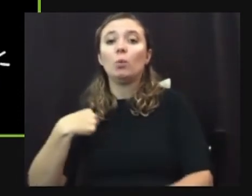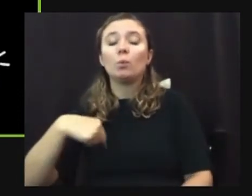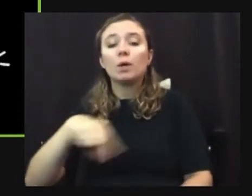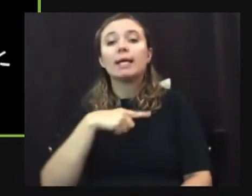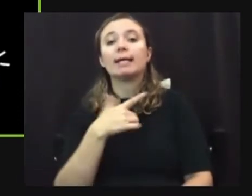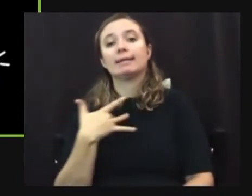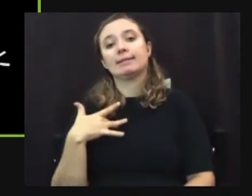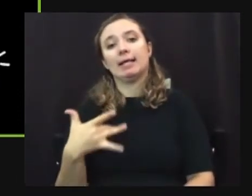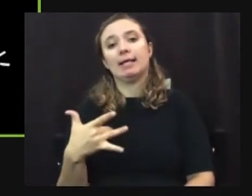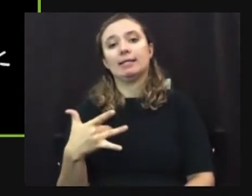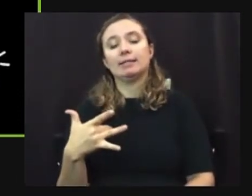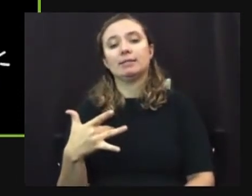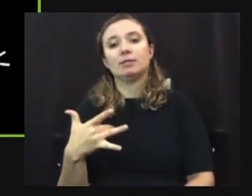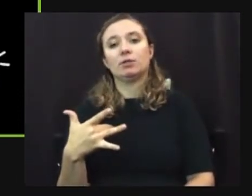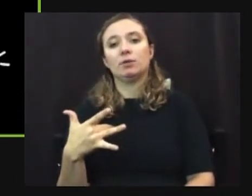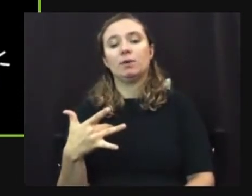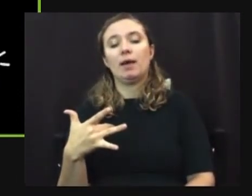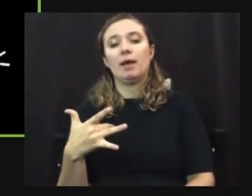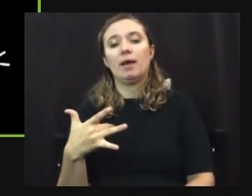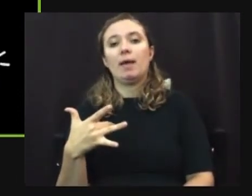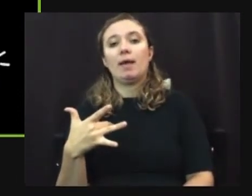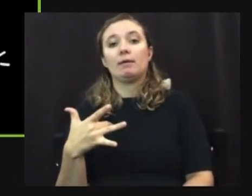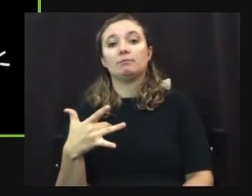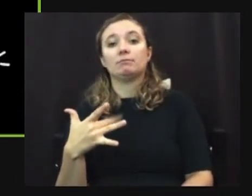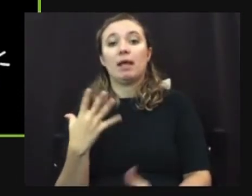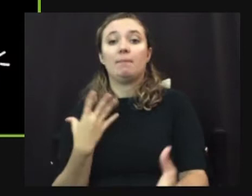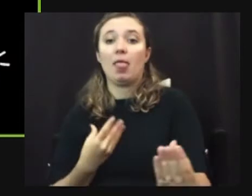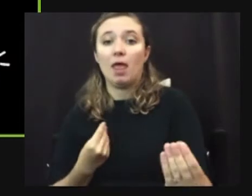with the underdog